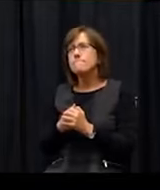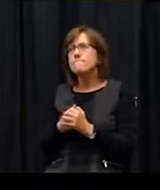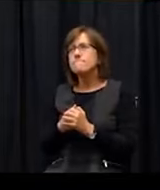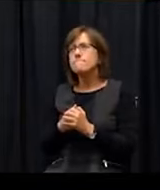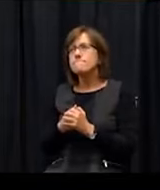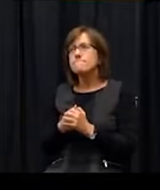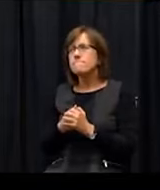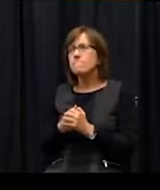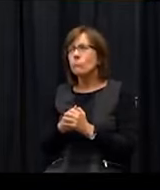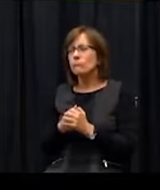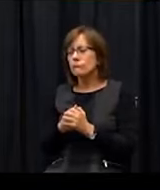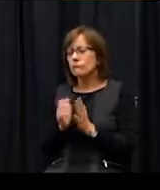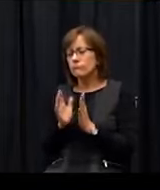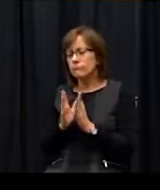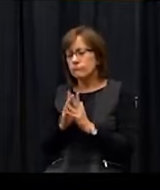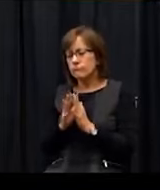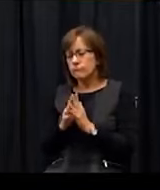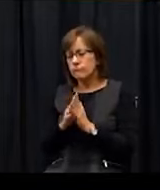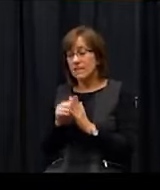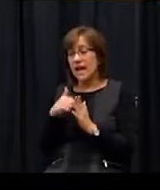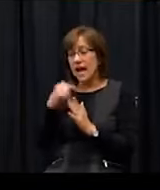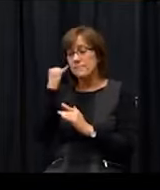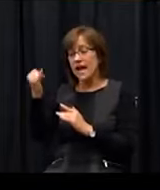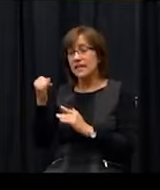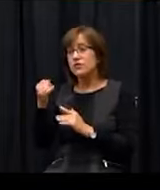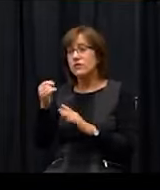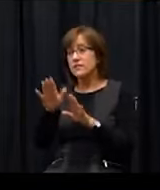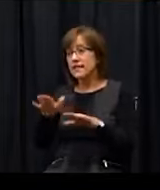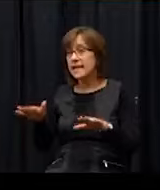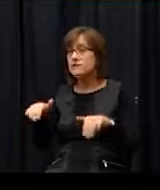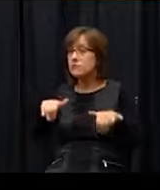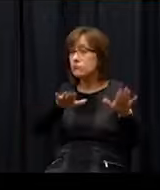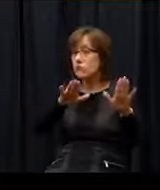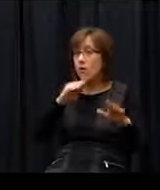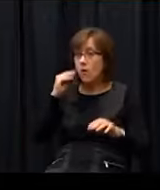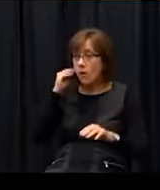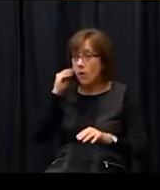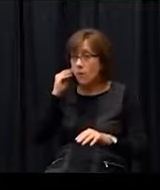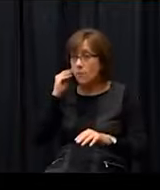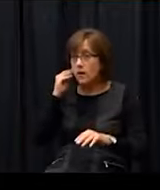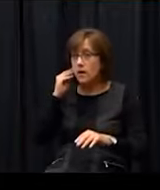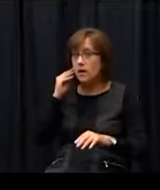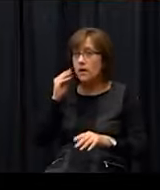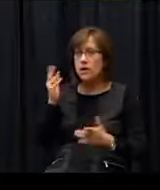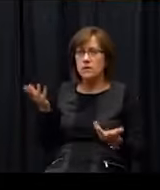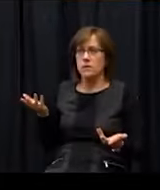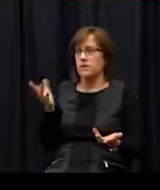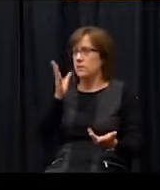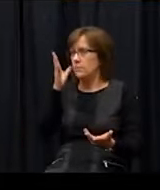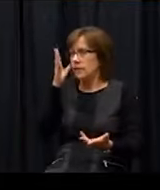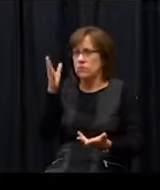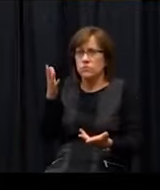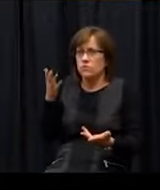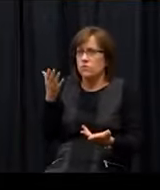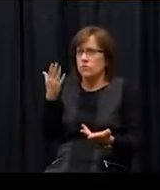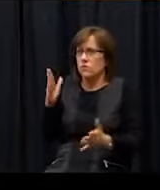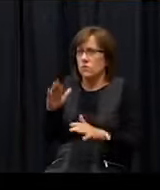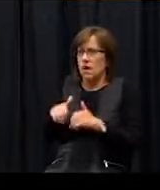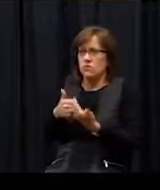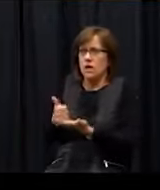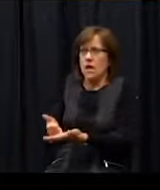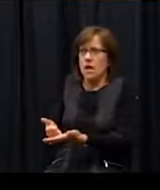is they go home and parents don't know how to help kids with their homework, so either